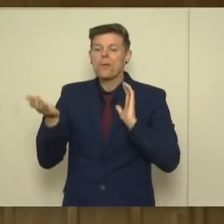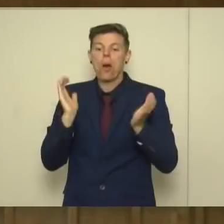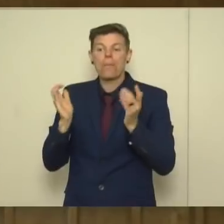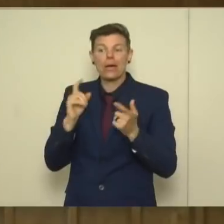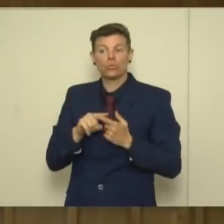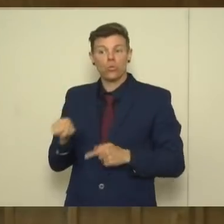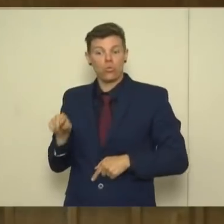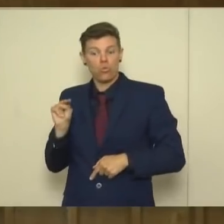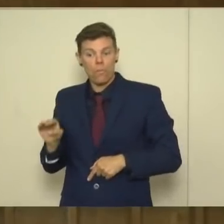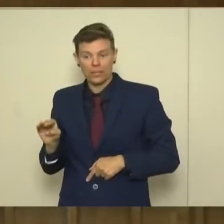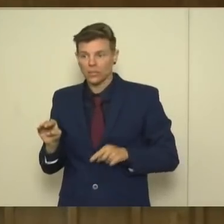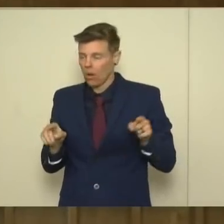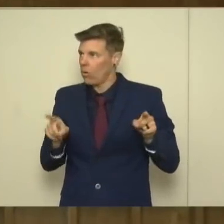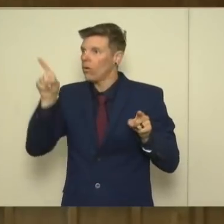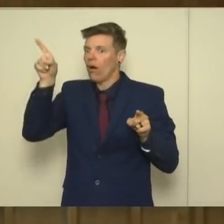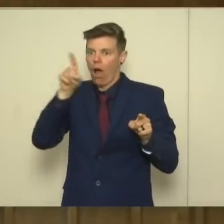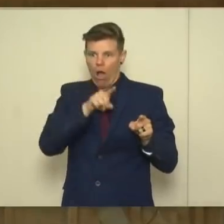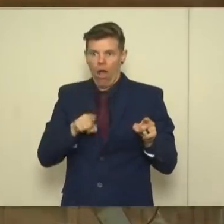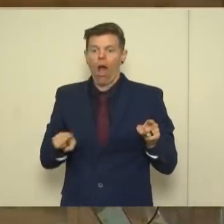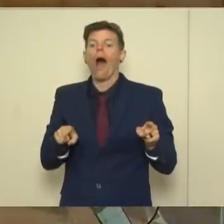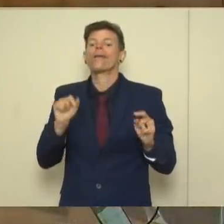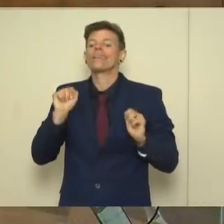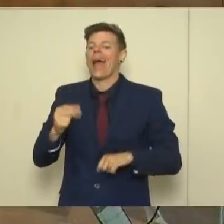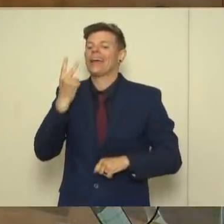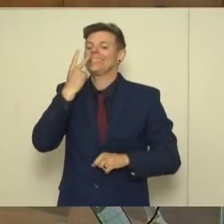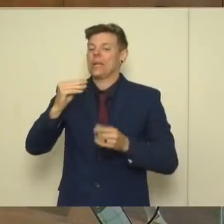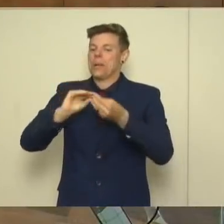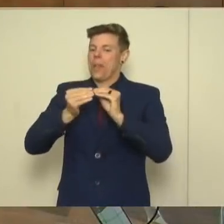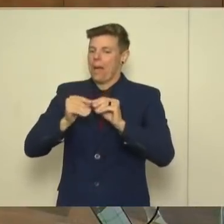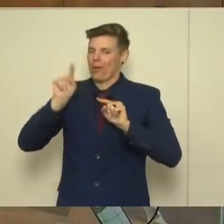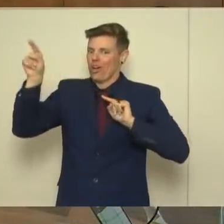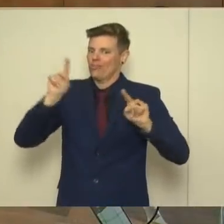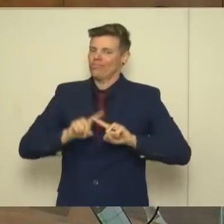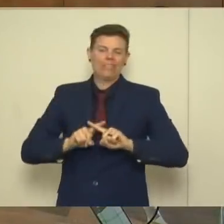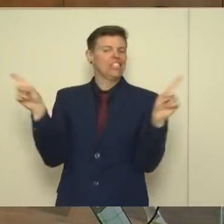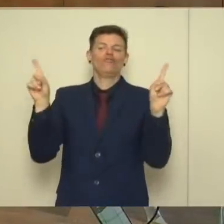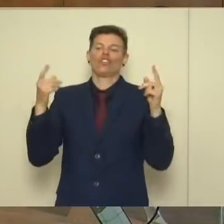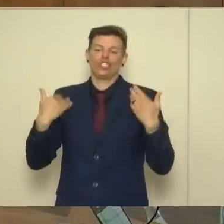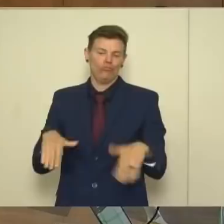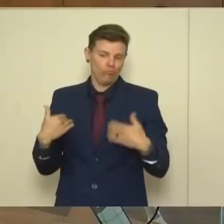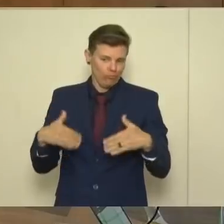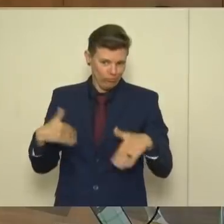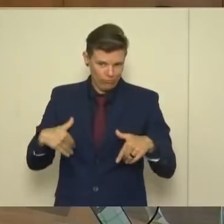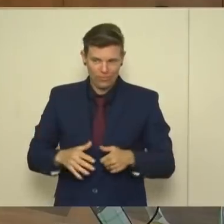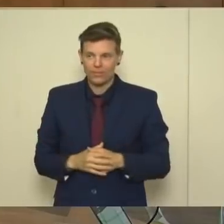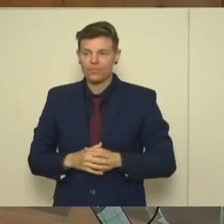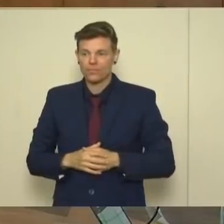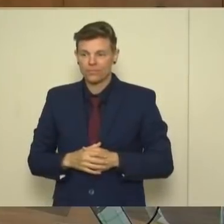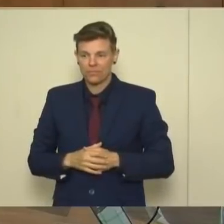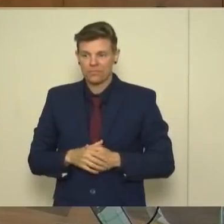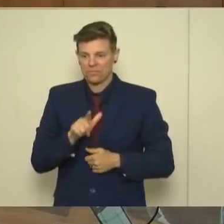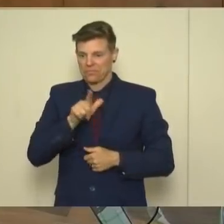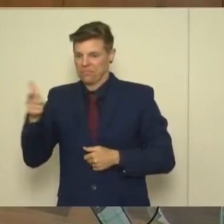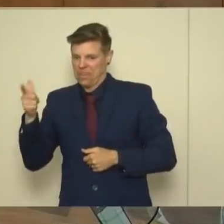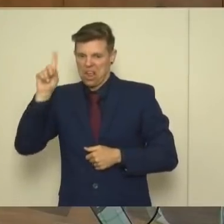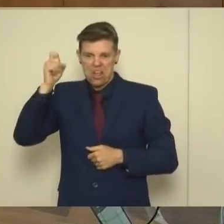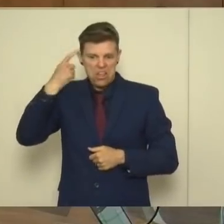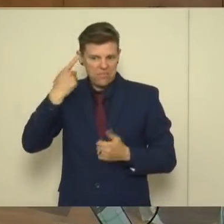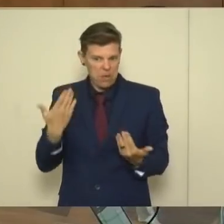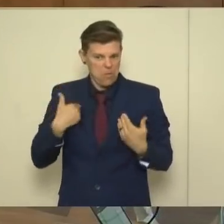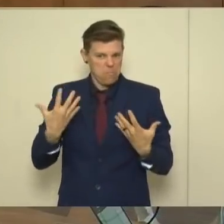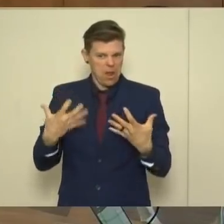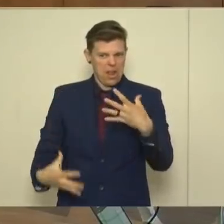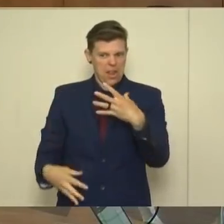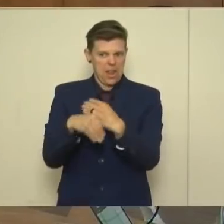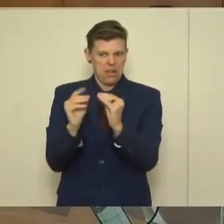2.1% test positivity. Yeah, and I might just sort of add one more thing to Matt. You should expect that as we